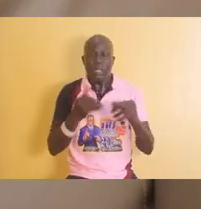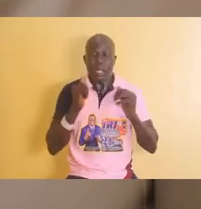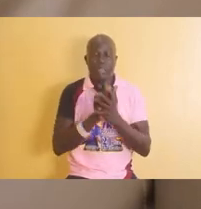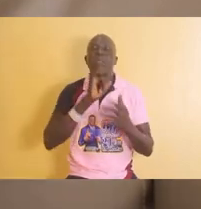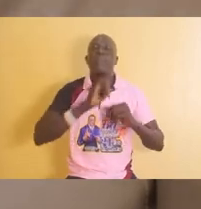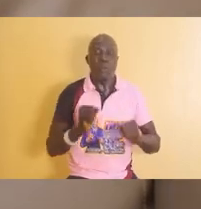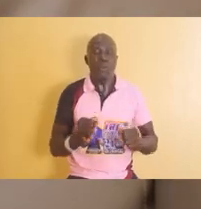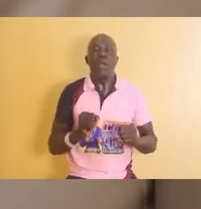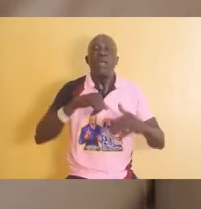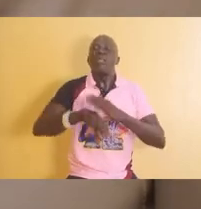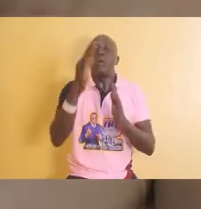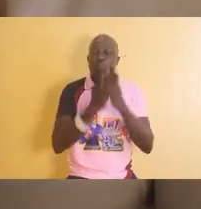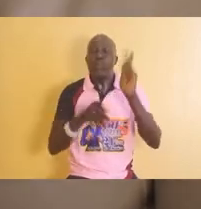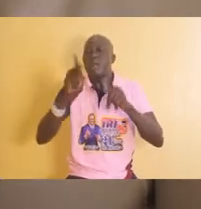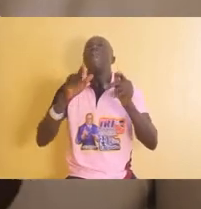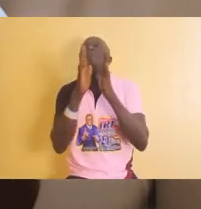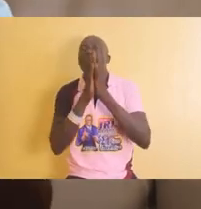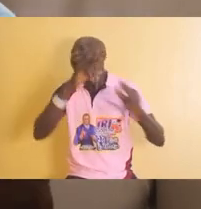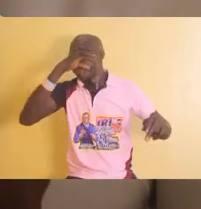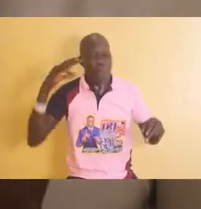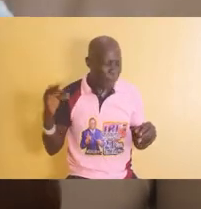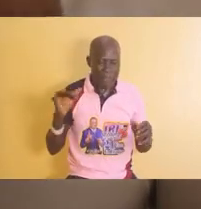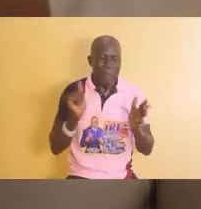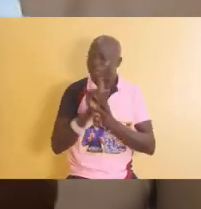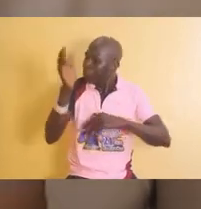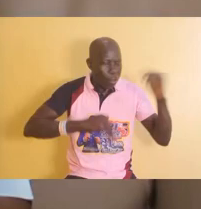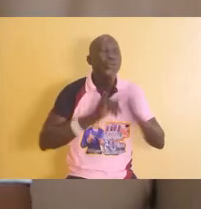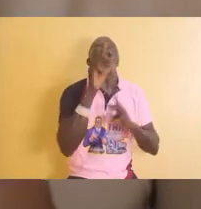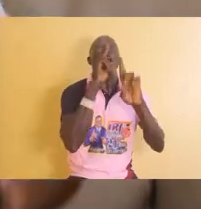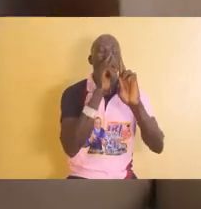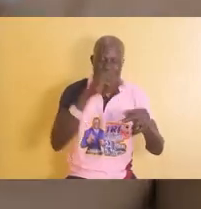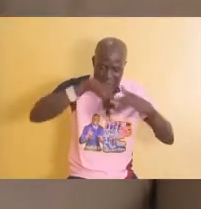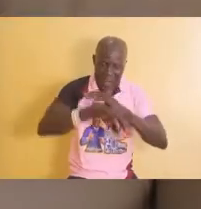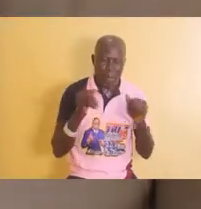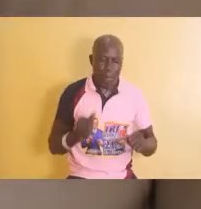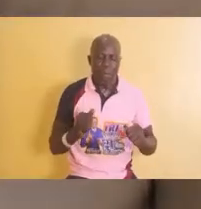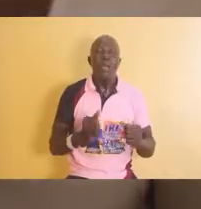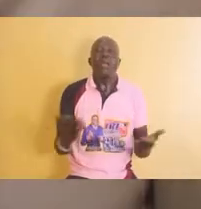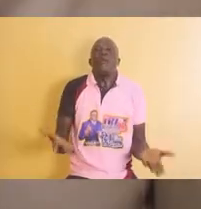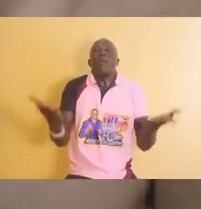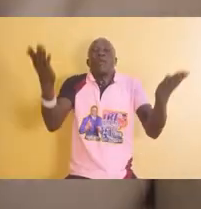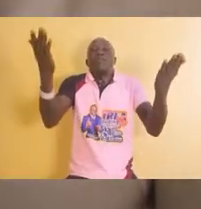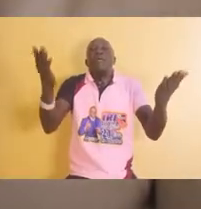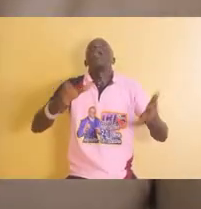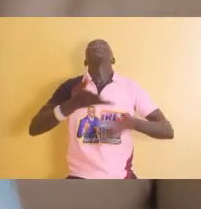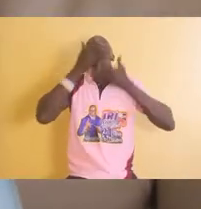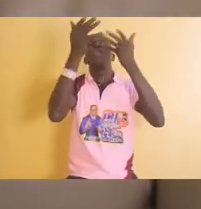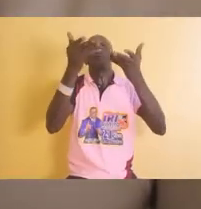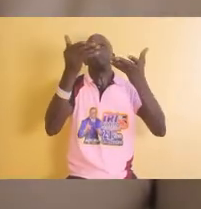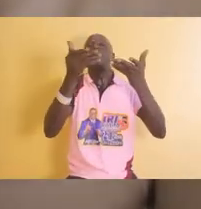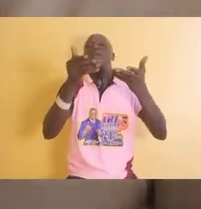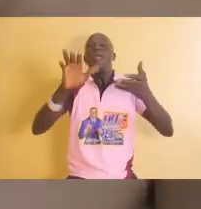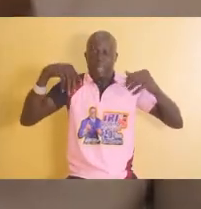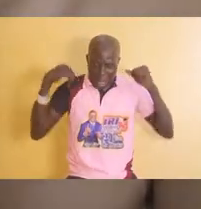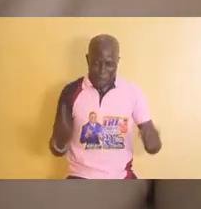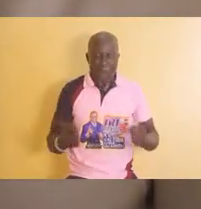ask and receive. Is power. Yeah, yeah, yeah. Come and pray you fast. Come and sit down. There is no power. Lift up your head. You will shout.